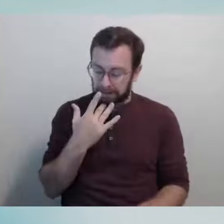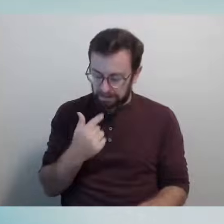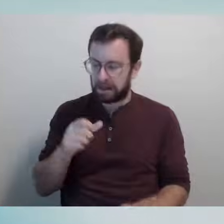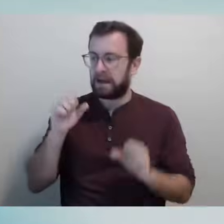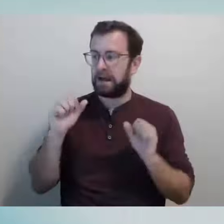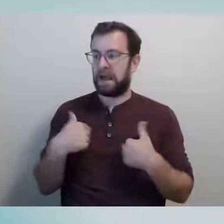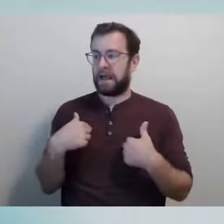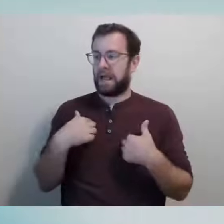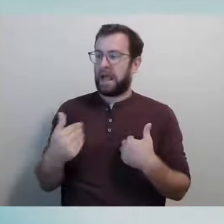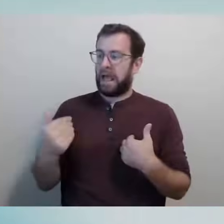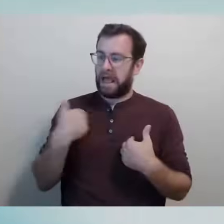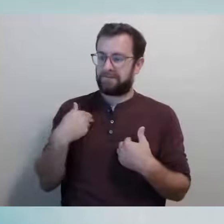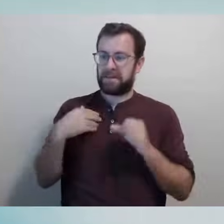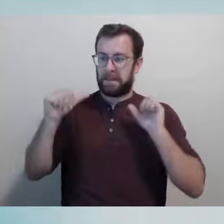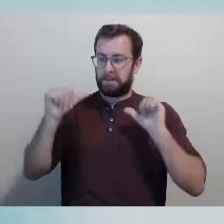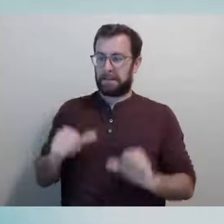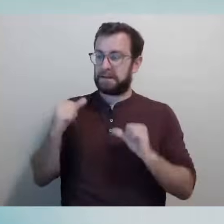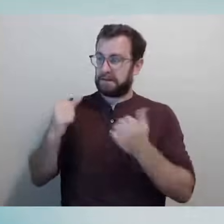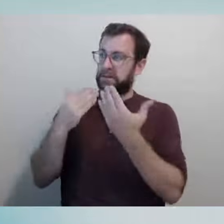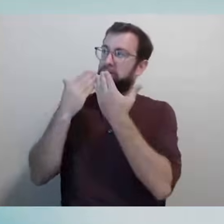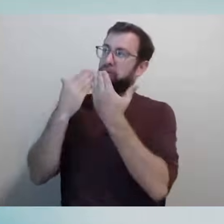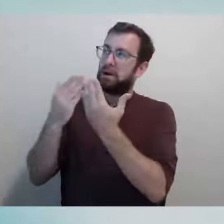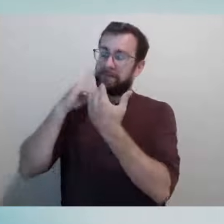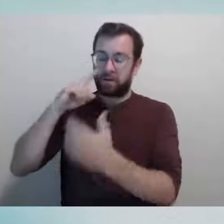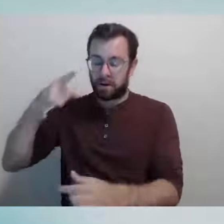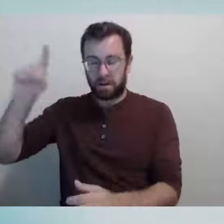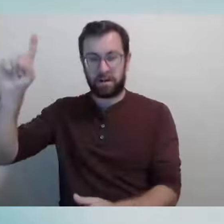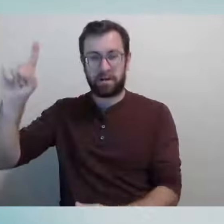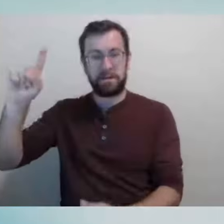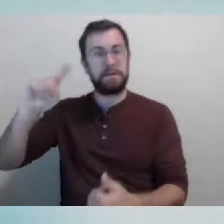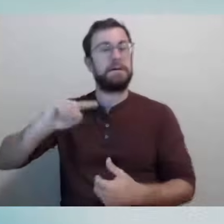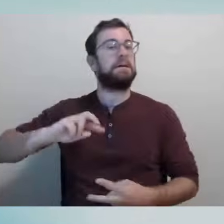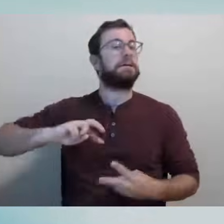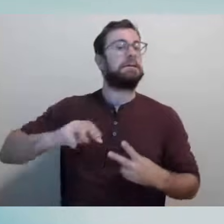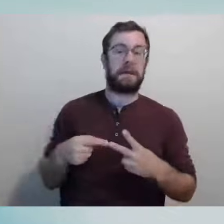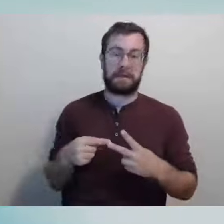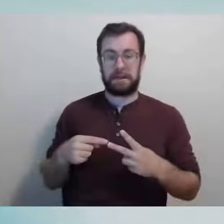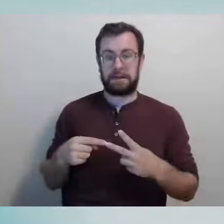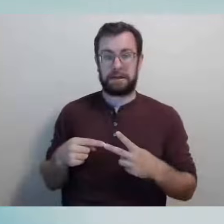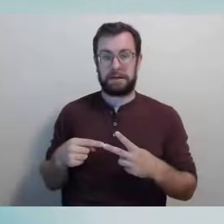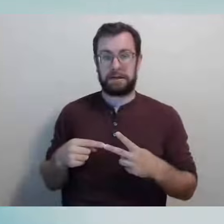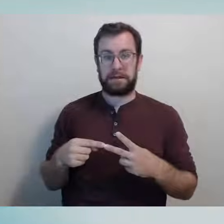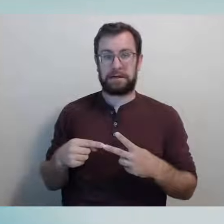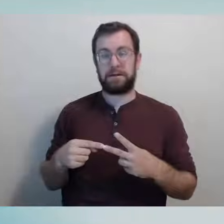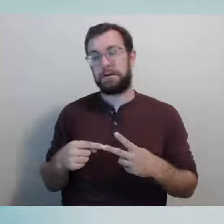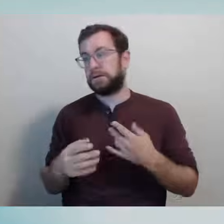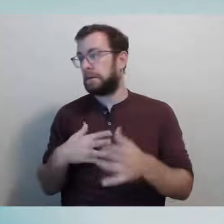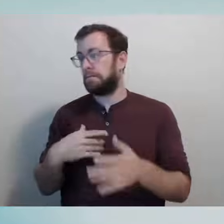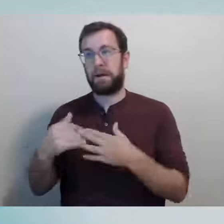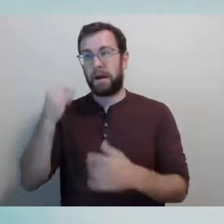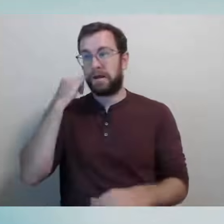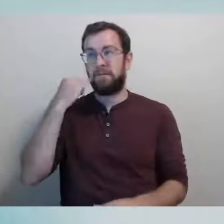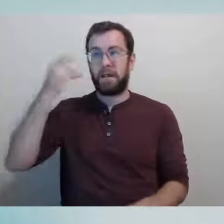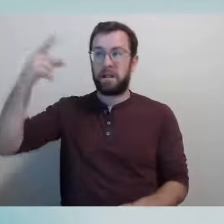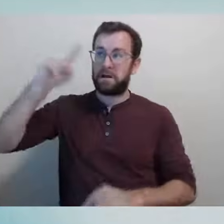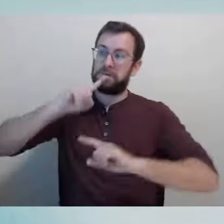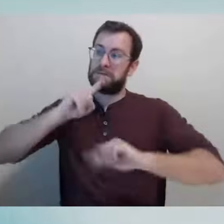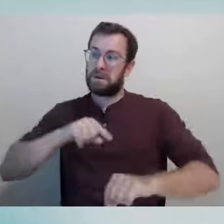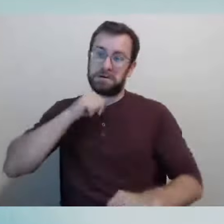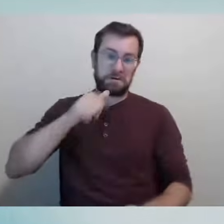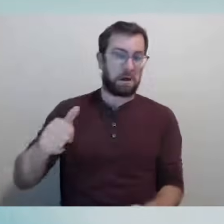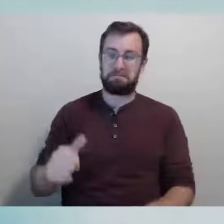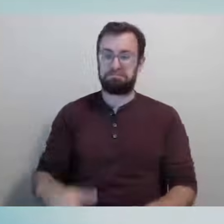to Allah. And the thing that is secondary to me is whether or not Allah will respond to my